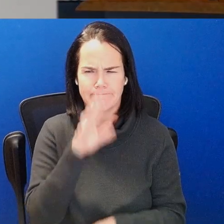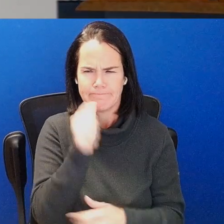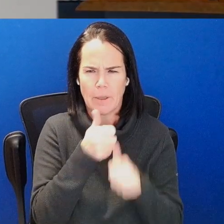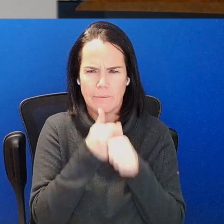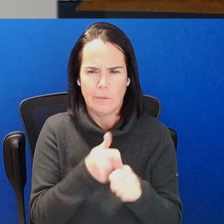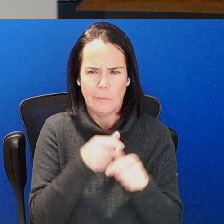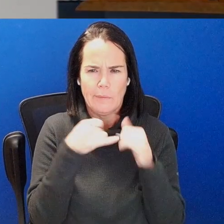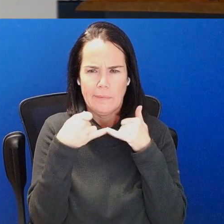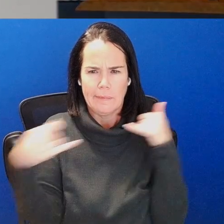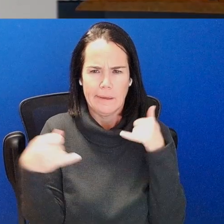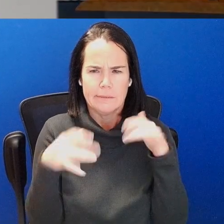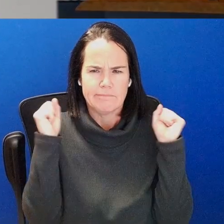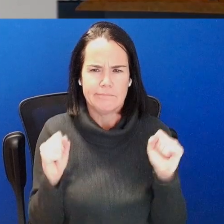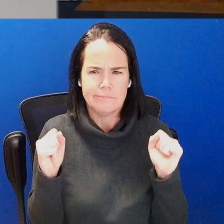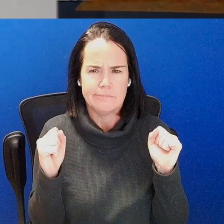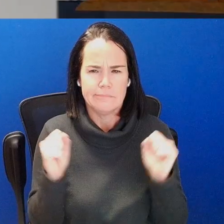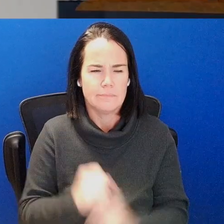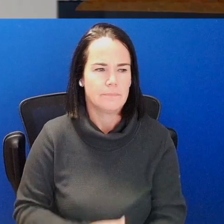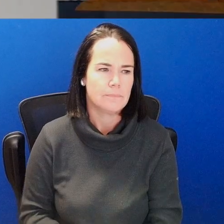Not within the lines.